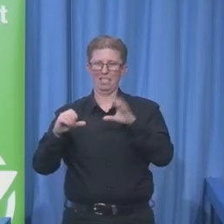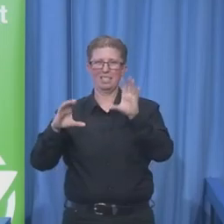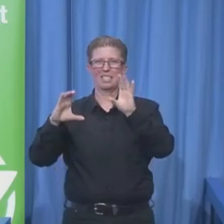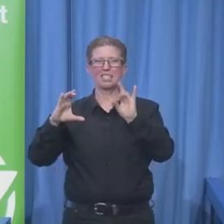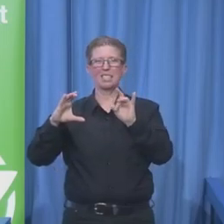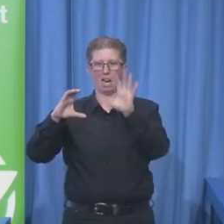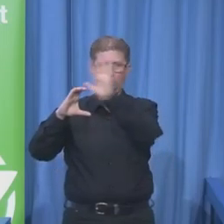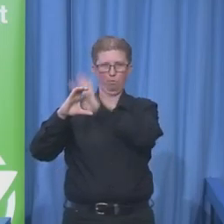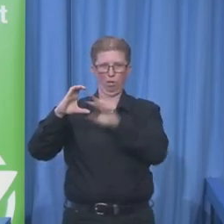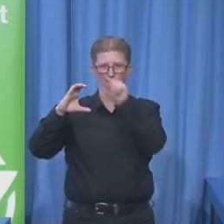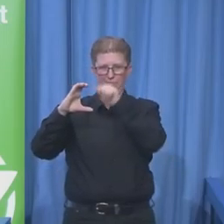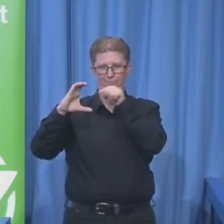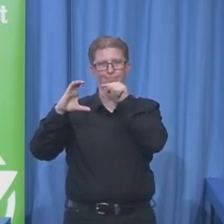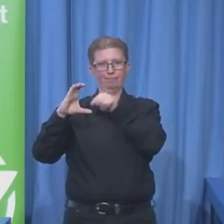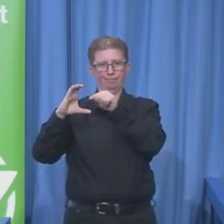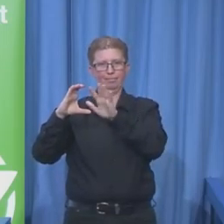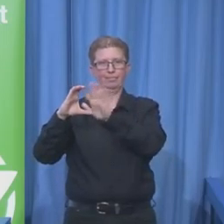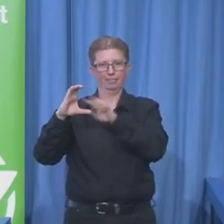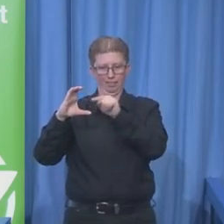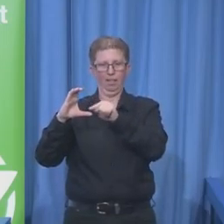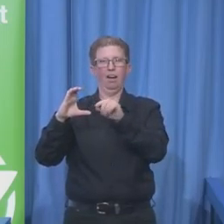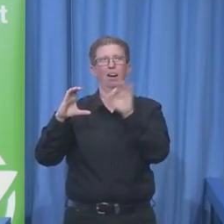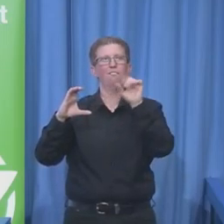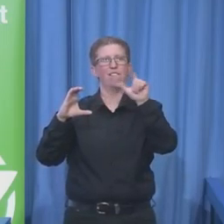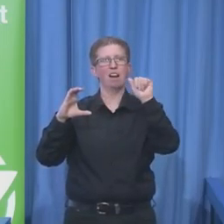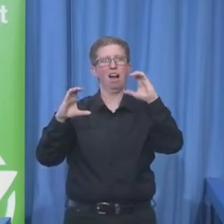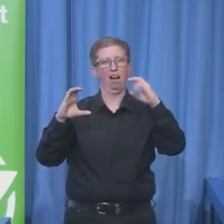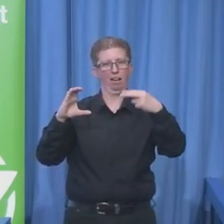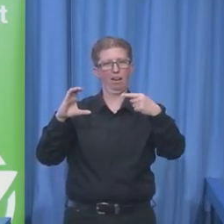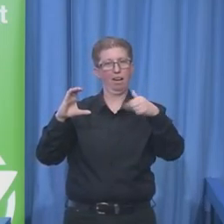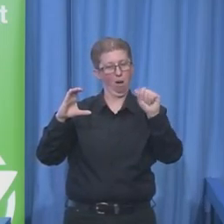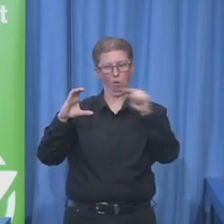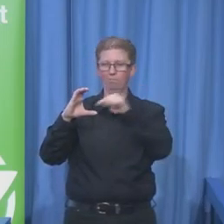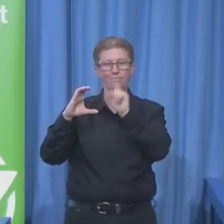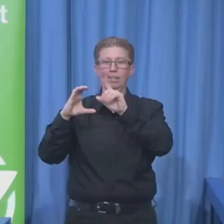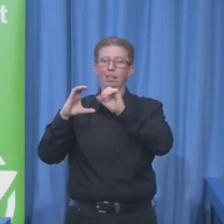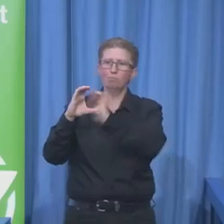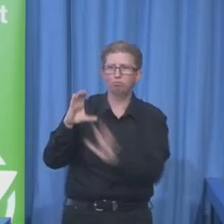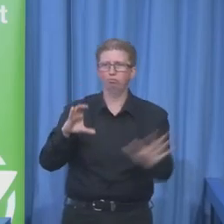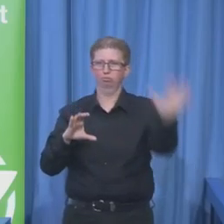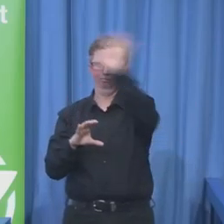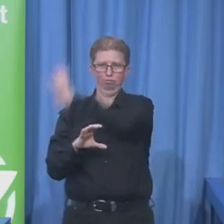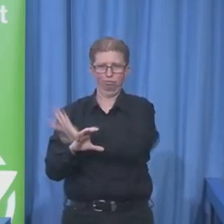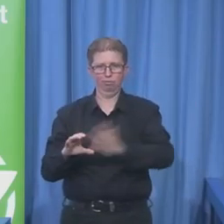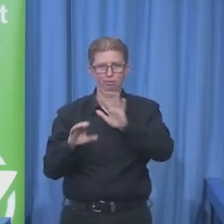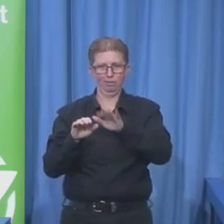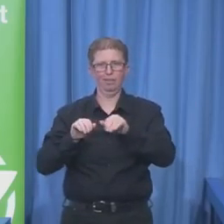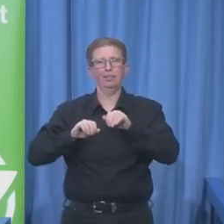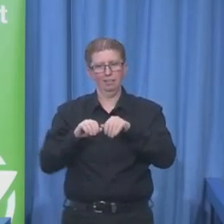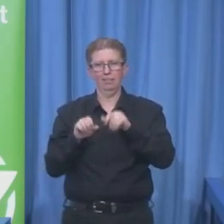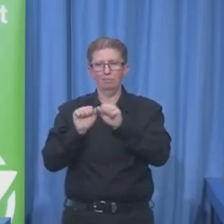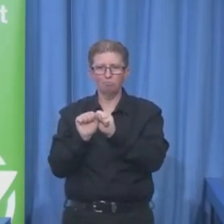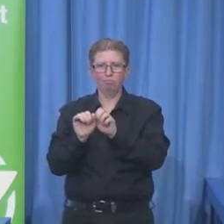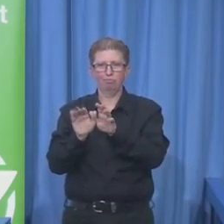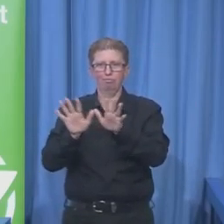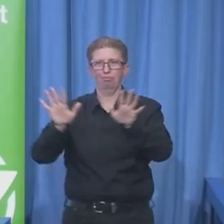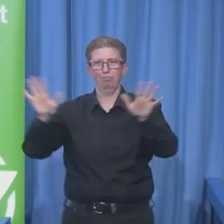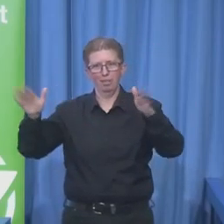to change something, and also on the system level by what we learned. And finally, we want to try to find